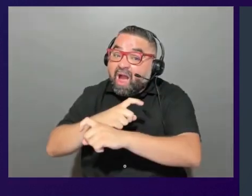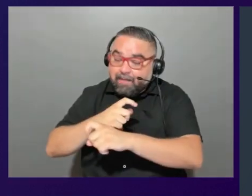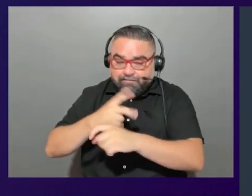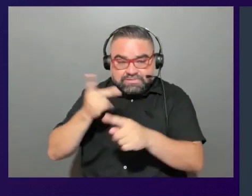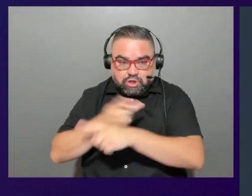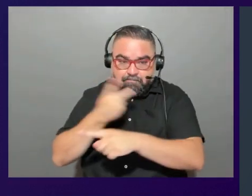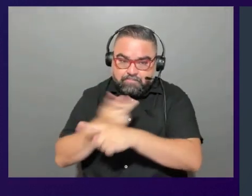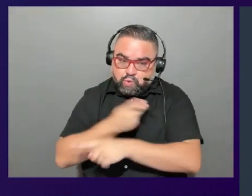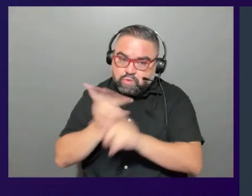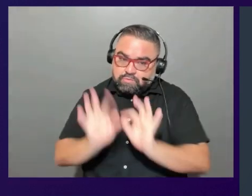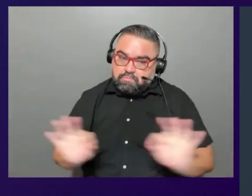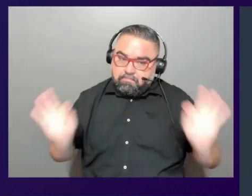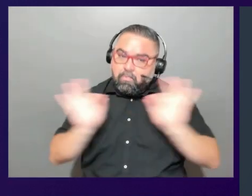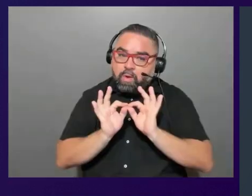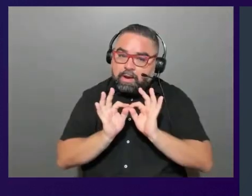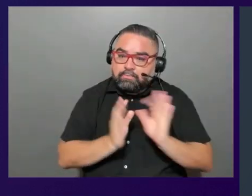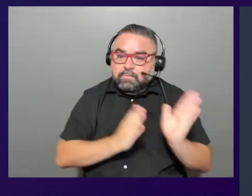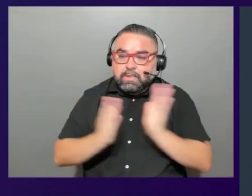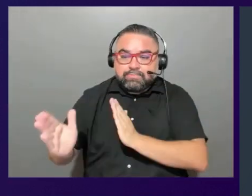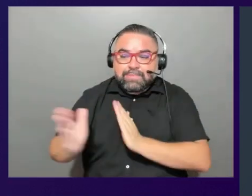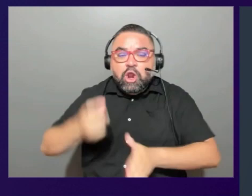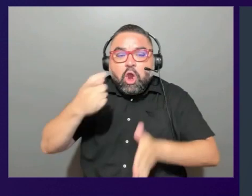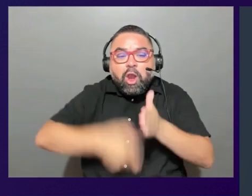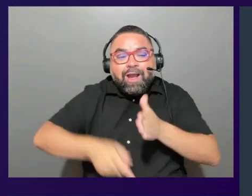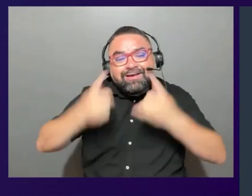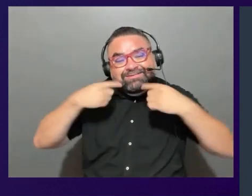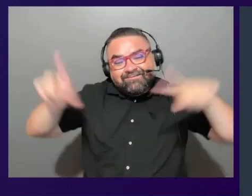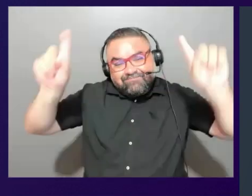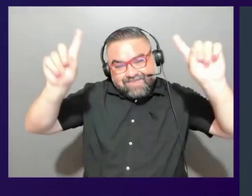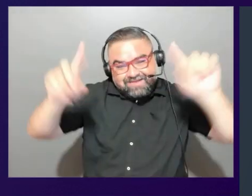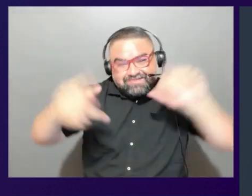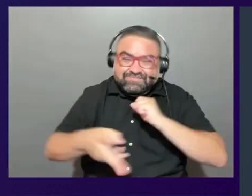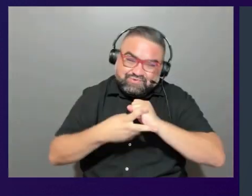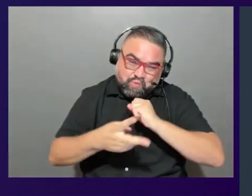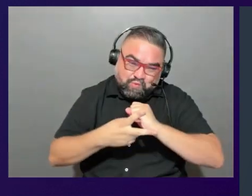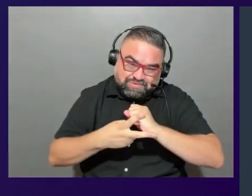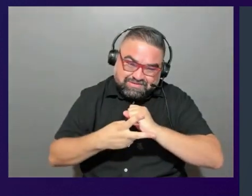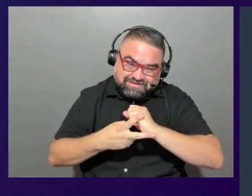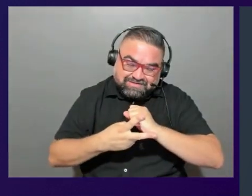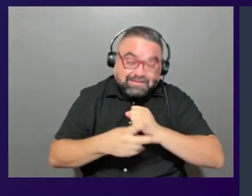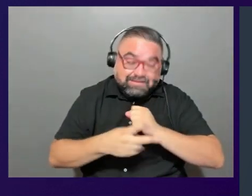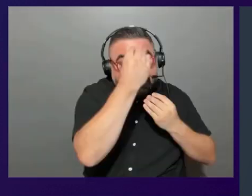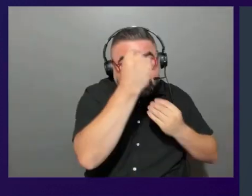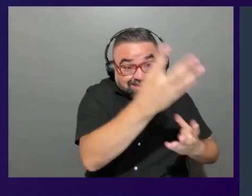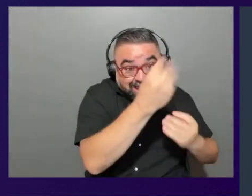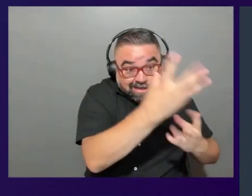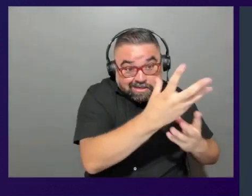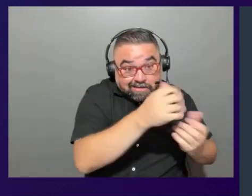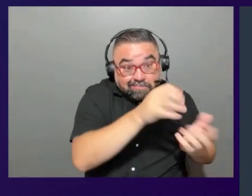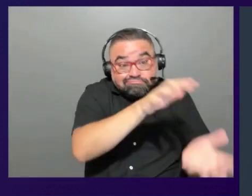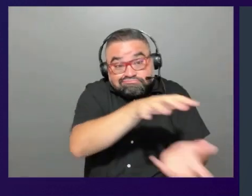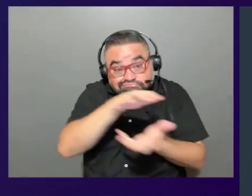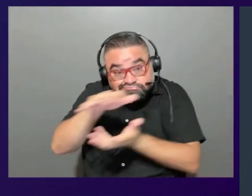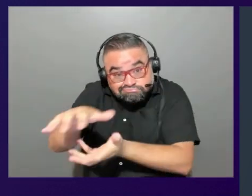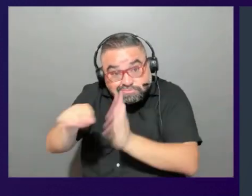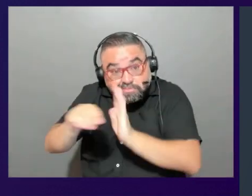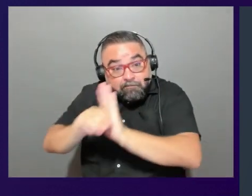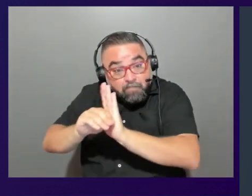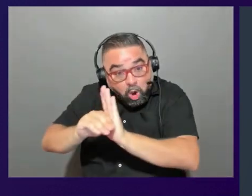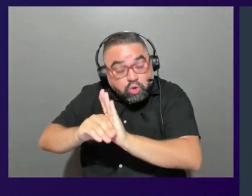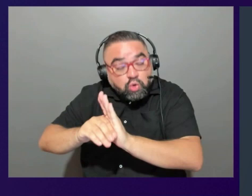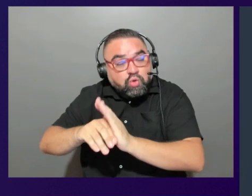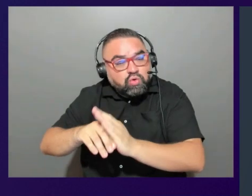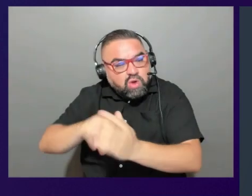need cost-effective storage so you can keep more of your historical data and model artifacts that make your models accurate, and then easily